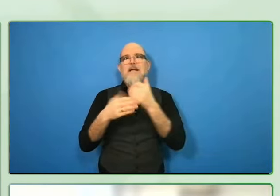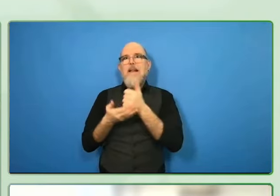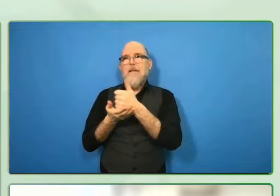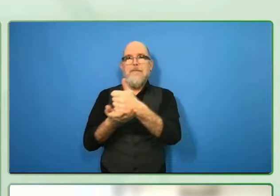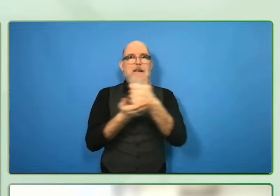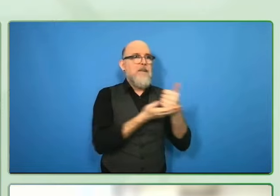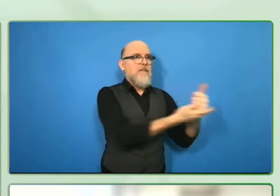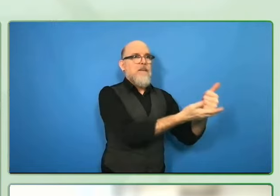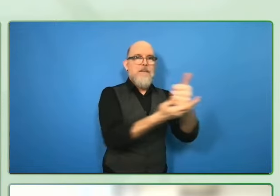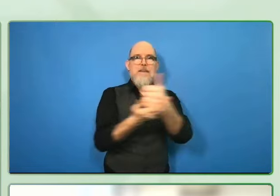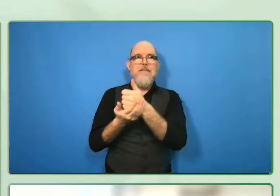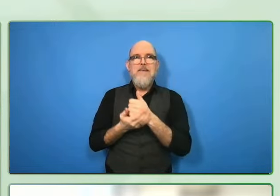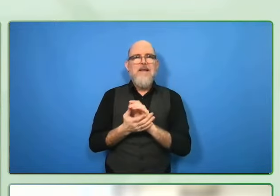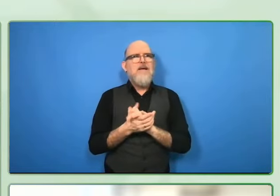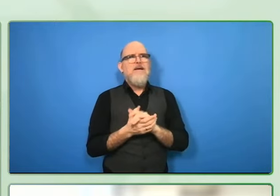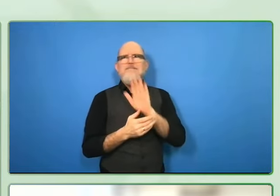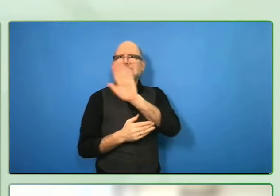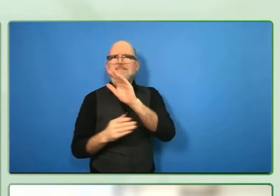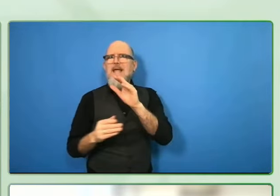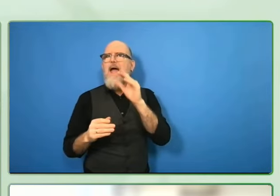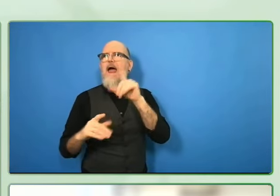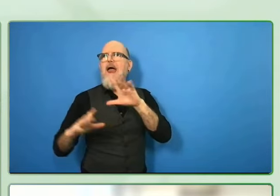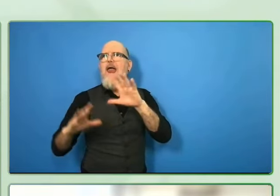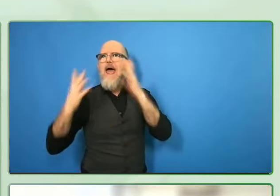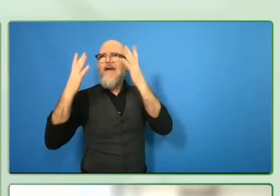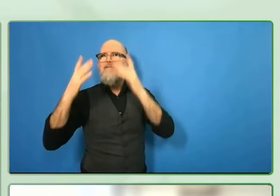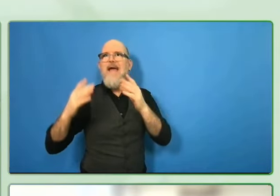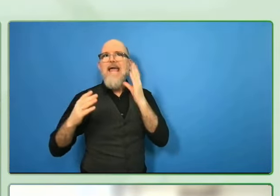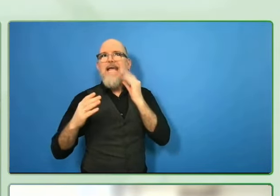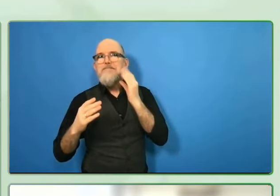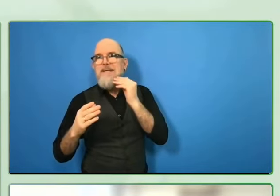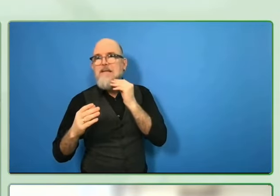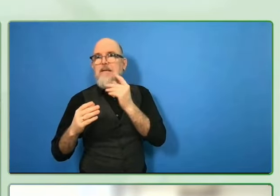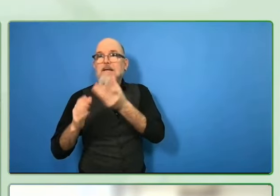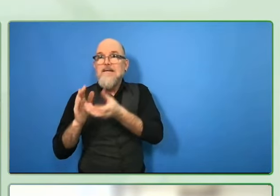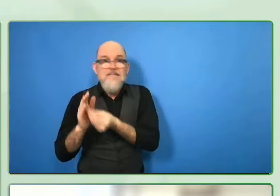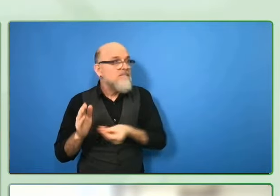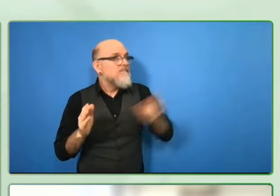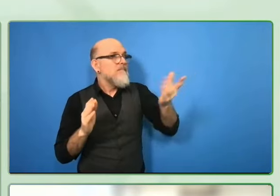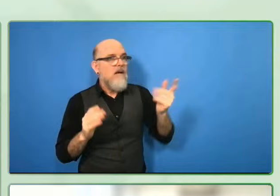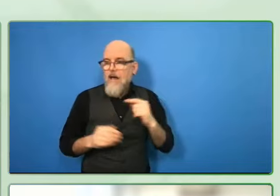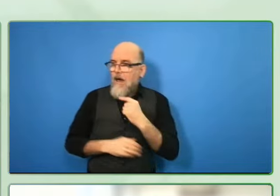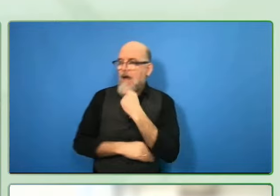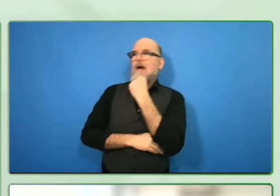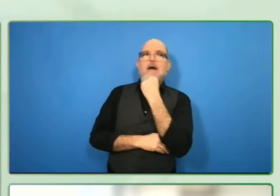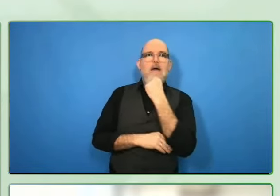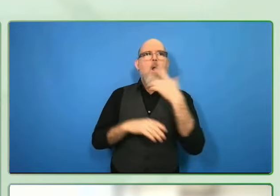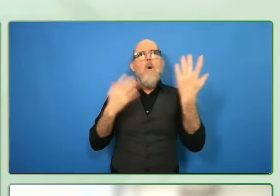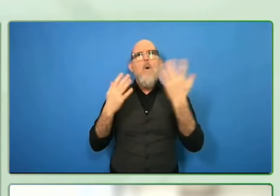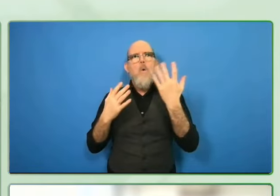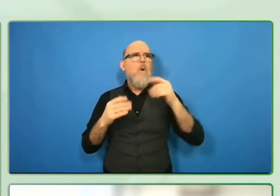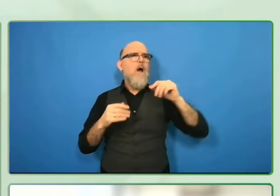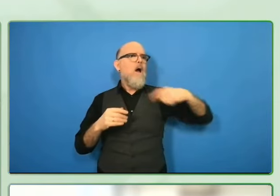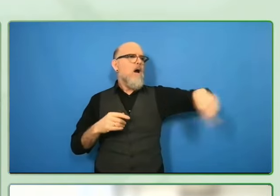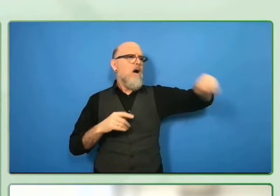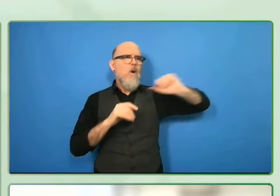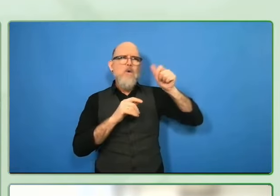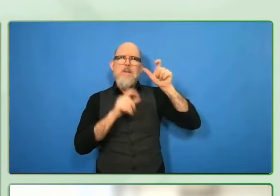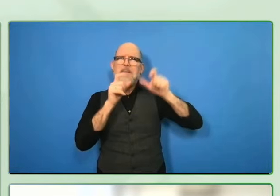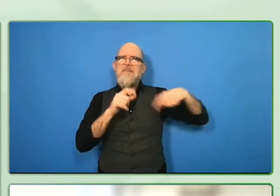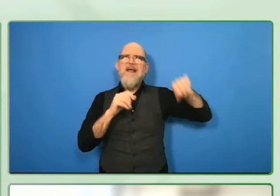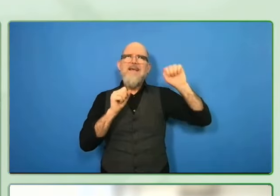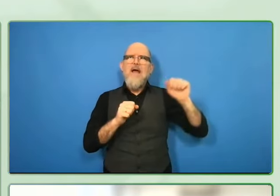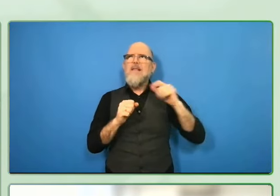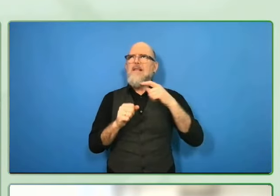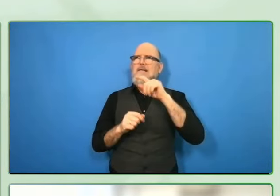they're a safe space where people can share their experience of the adjustment process. The things that perhaps haven't worked so well, they can create this safe